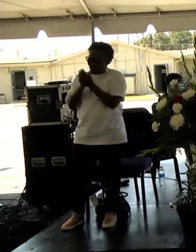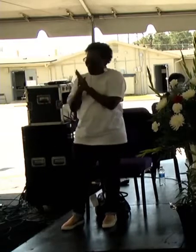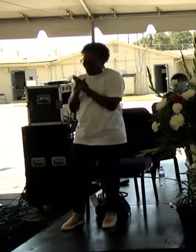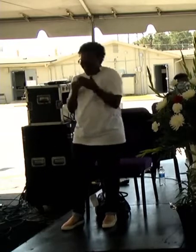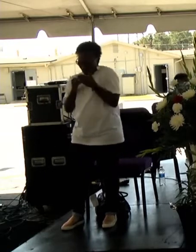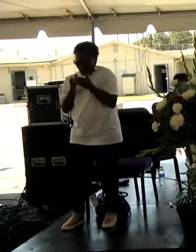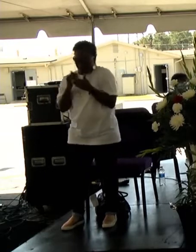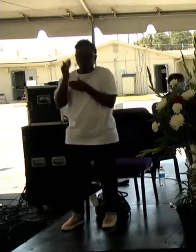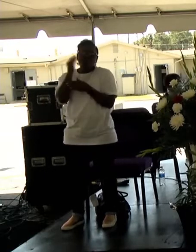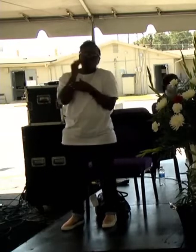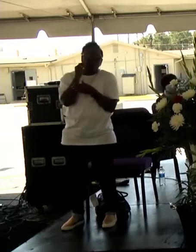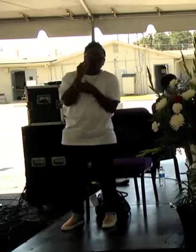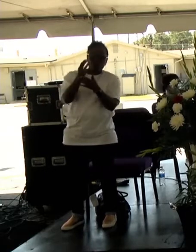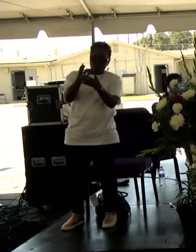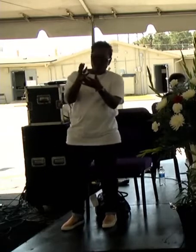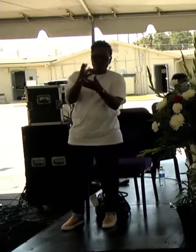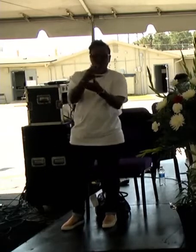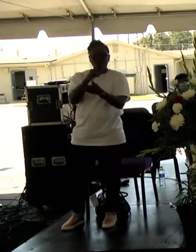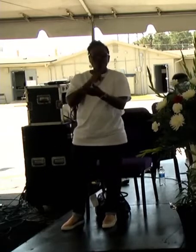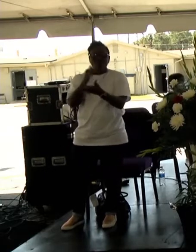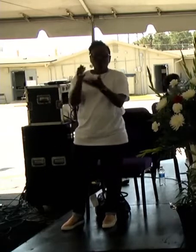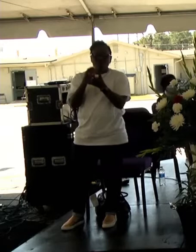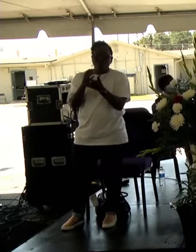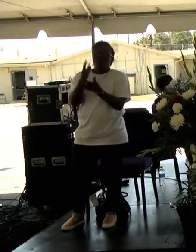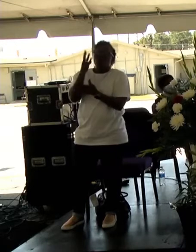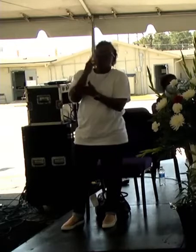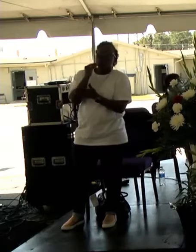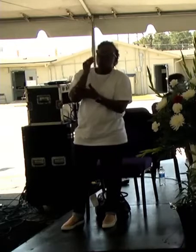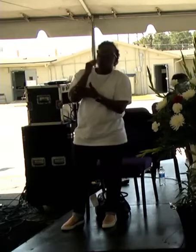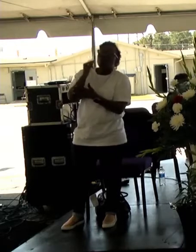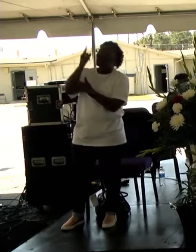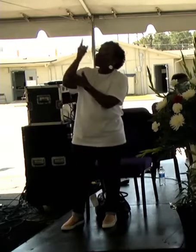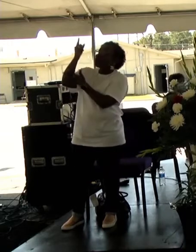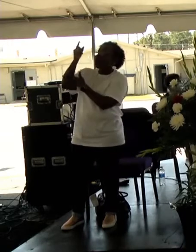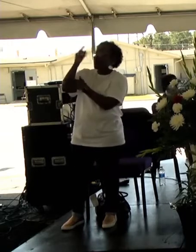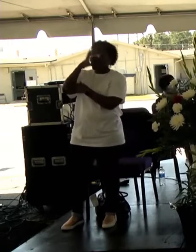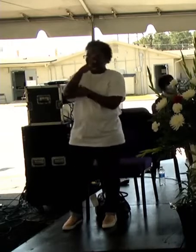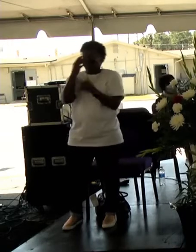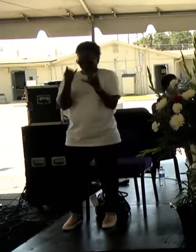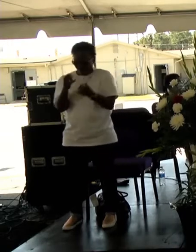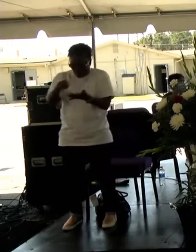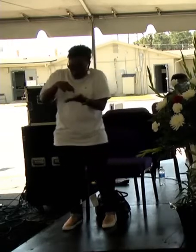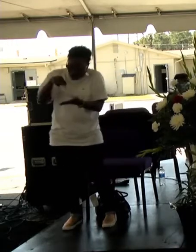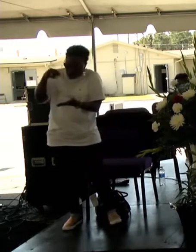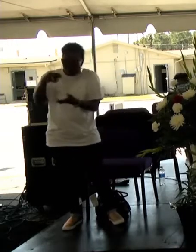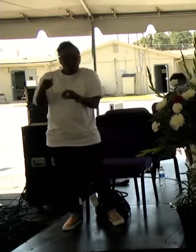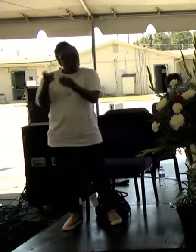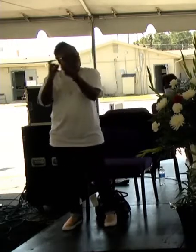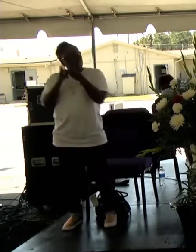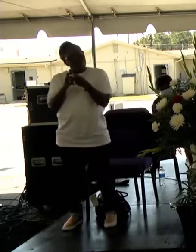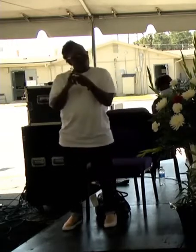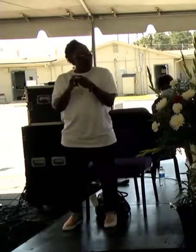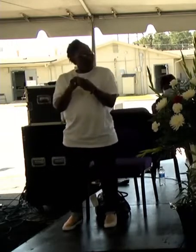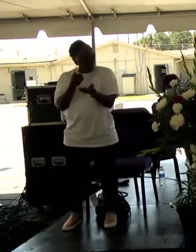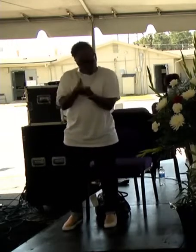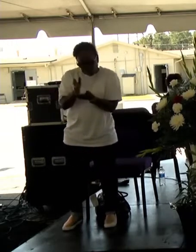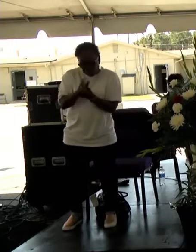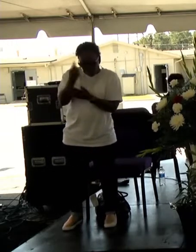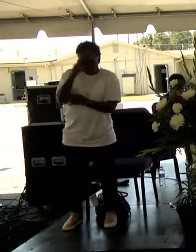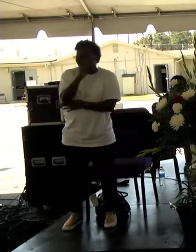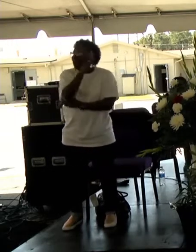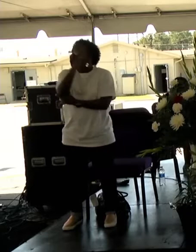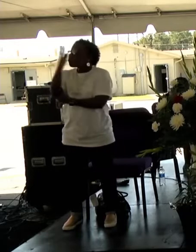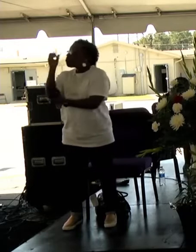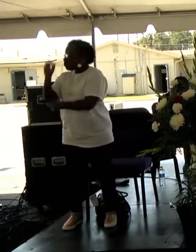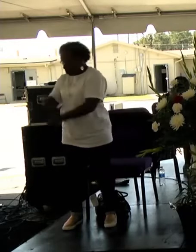want to know him to the point where I understand I want to experience him. See, the resurrection gives us the right to the tree of life and gives